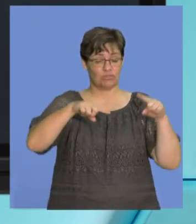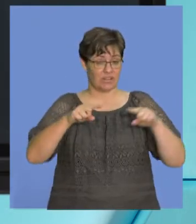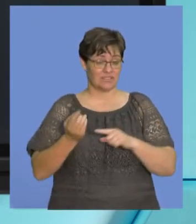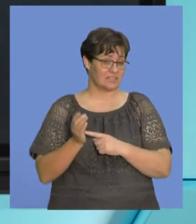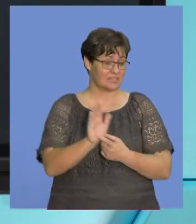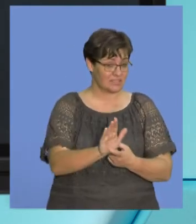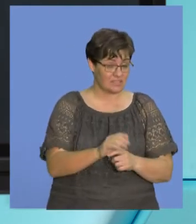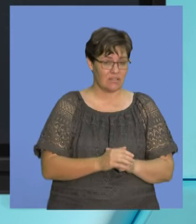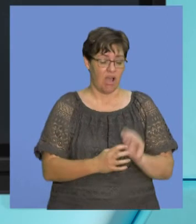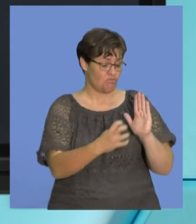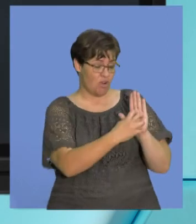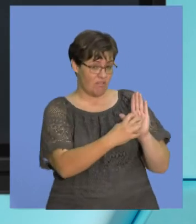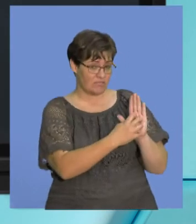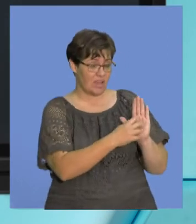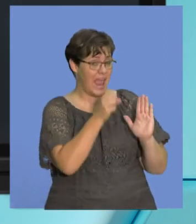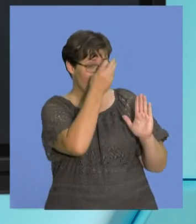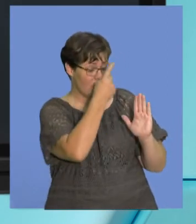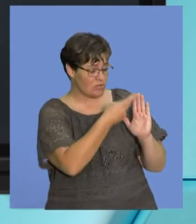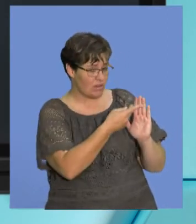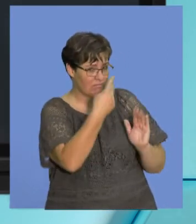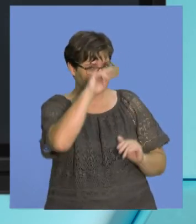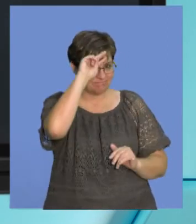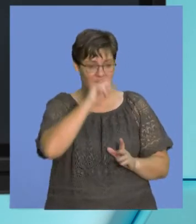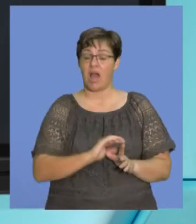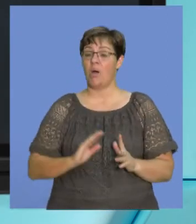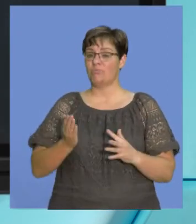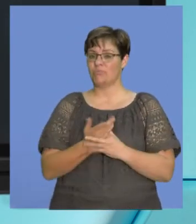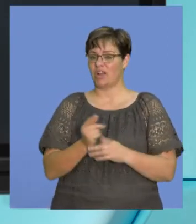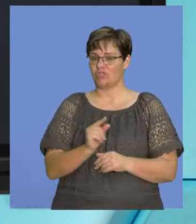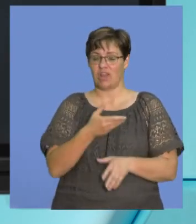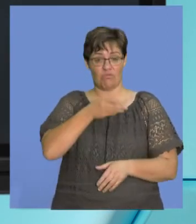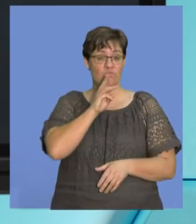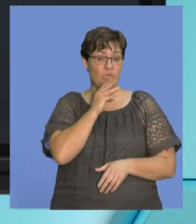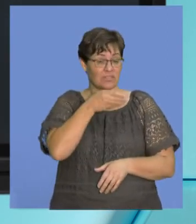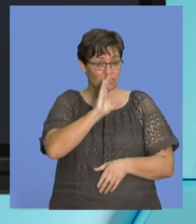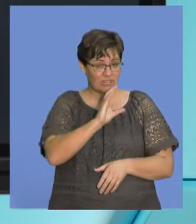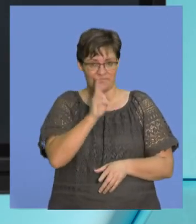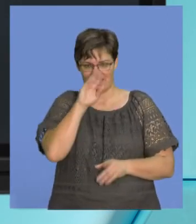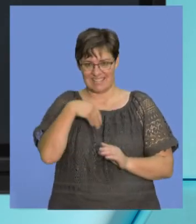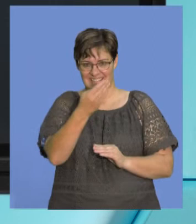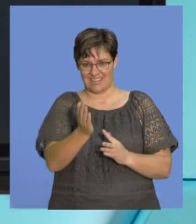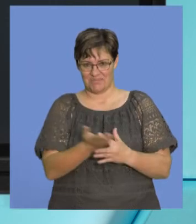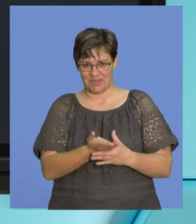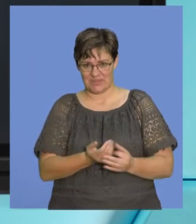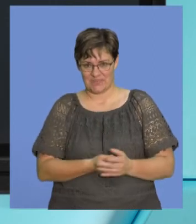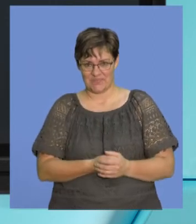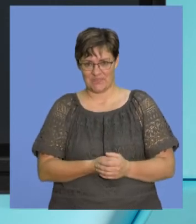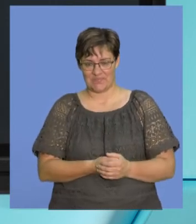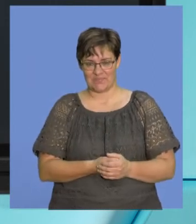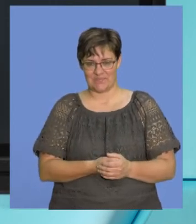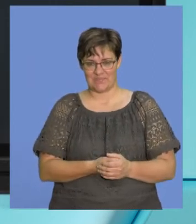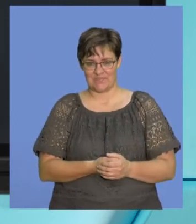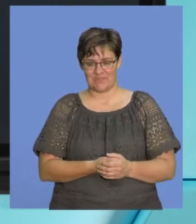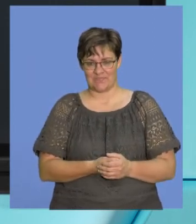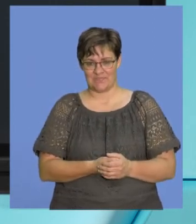So guys, we've looked at trends in graphs. We've looked at how we interpret that information. Let's have a short break. rehydrate, and